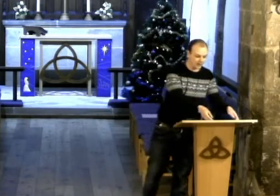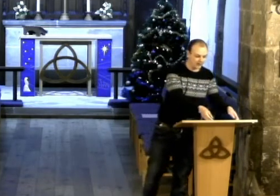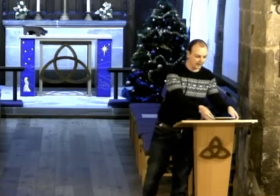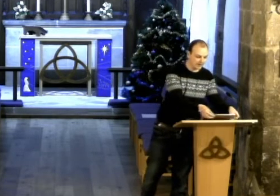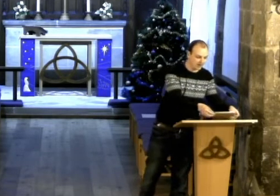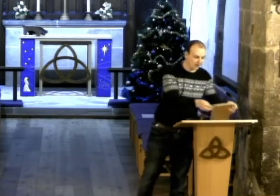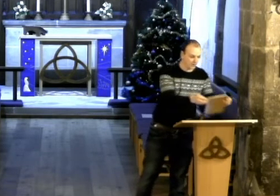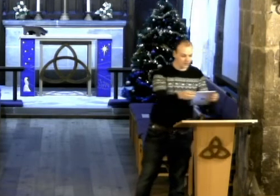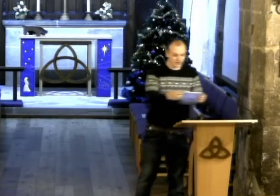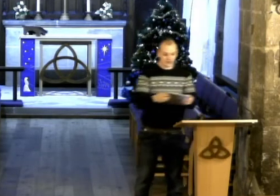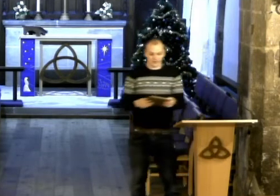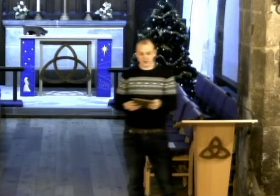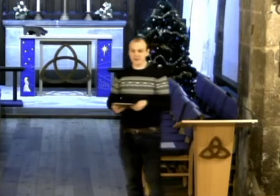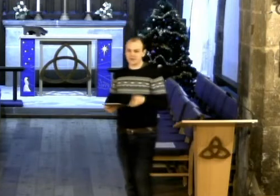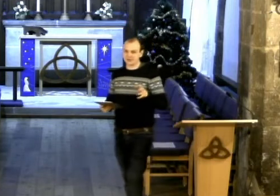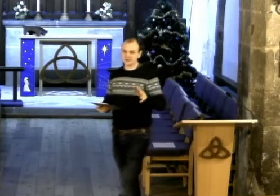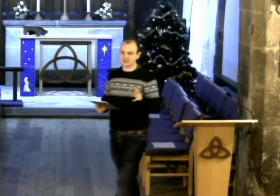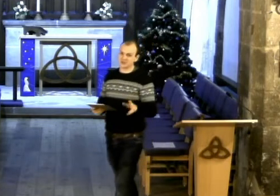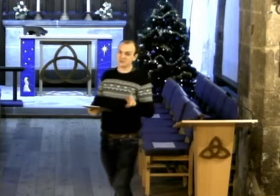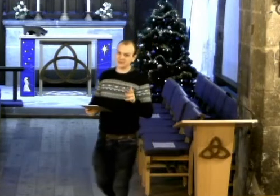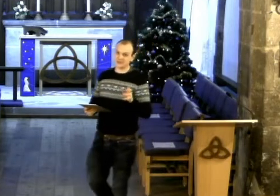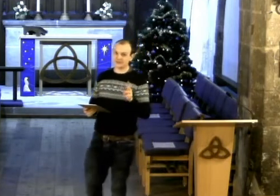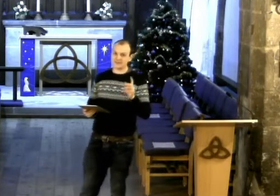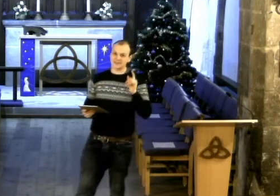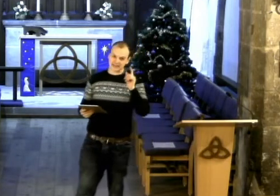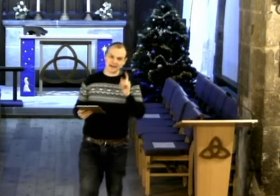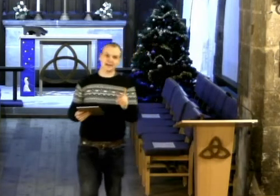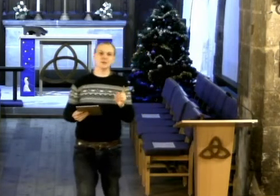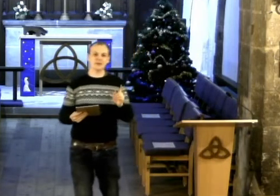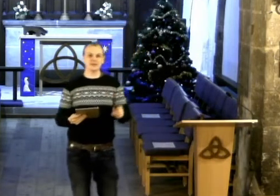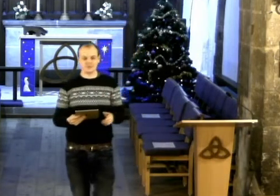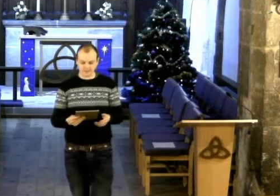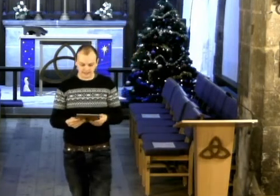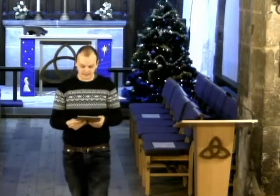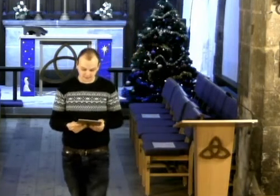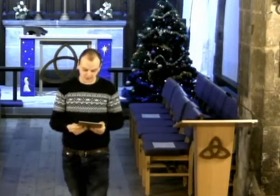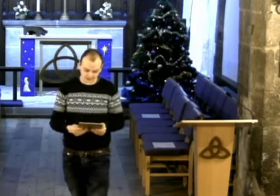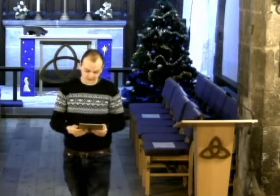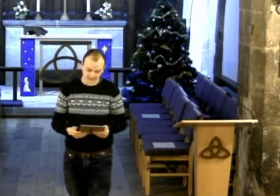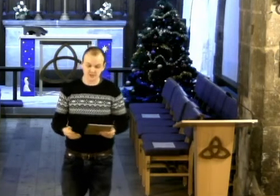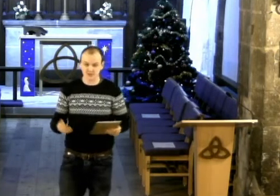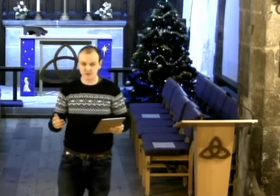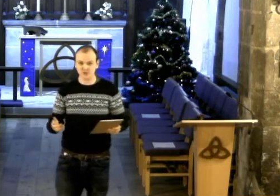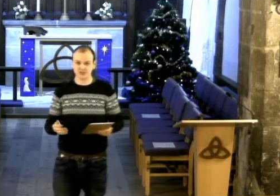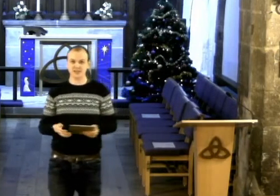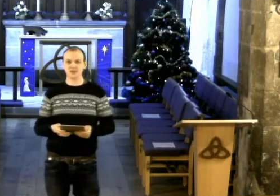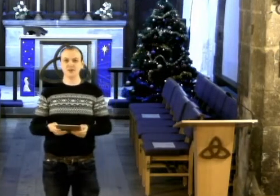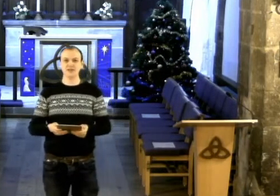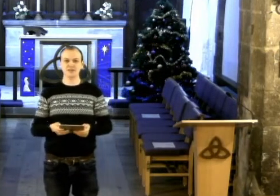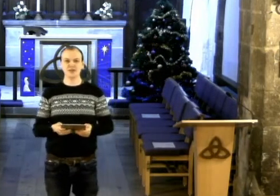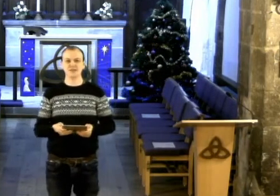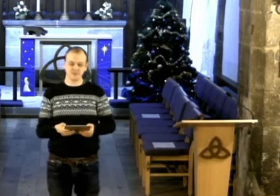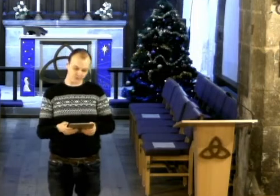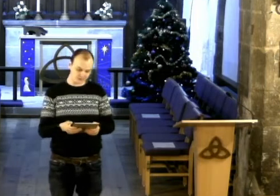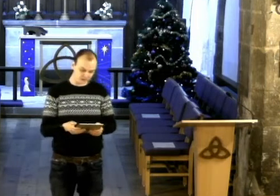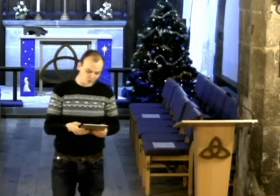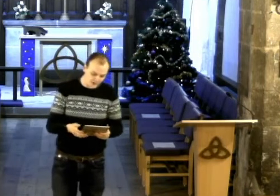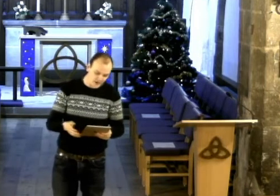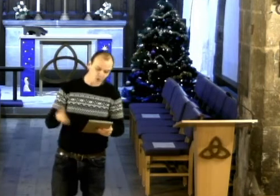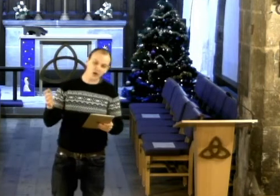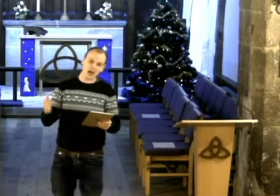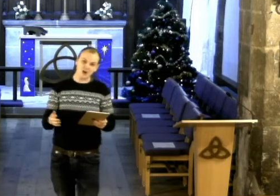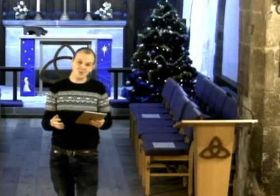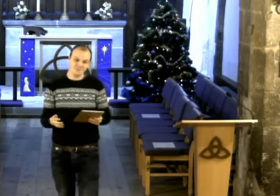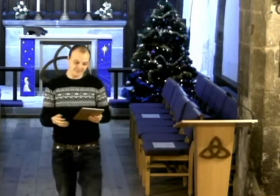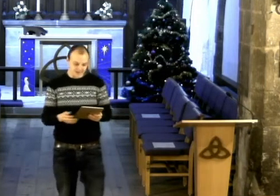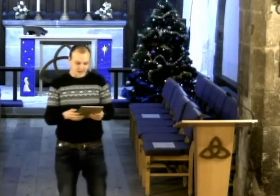one, and I know you are used to doing things a little bit differently this year, and so Christingle is no different. We're